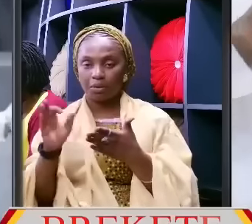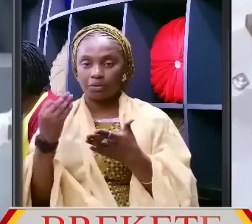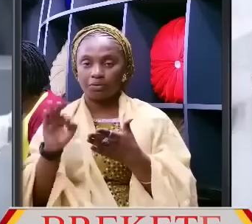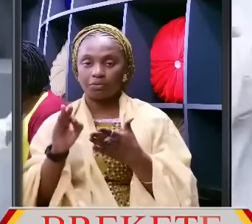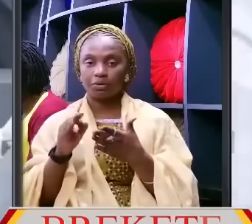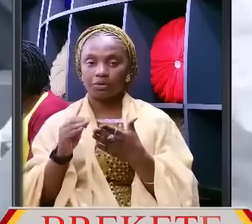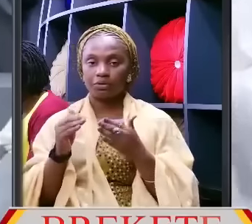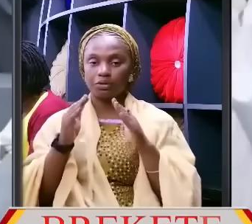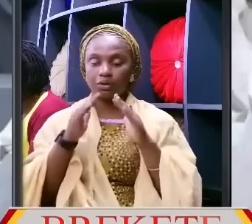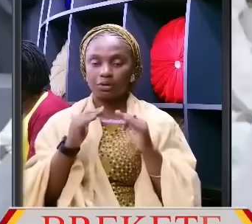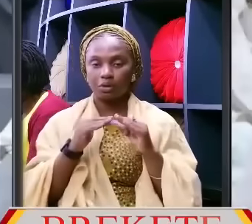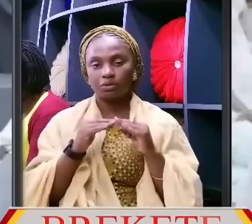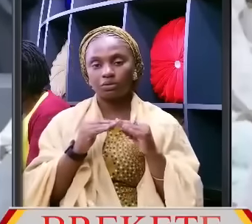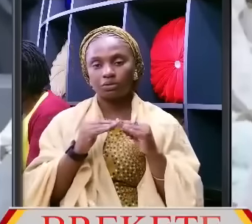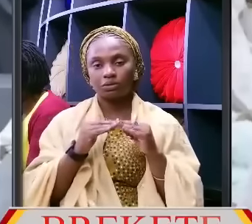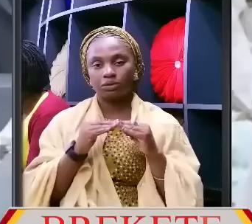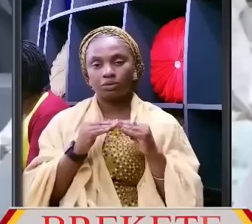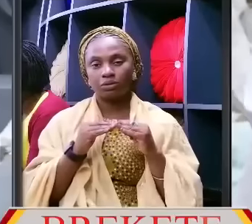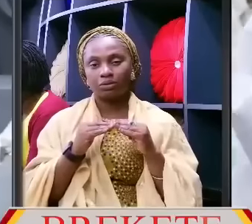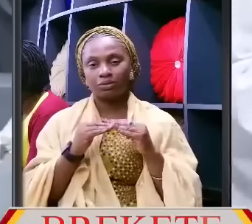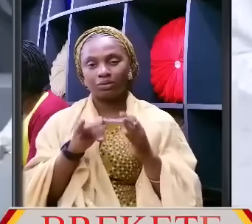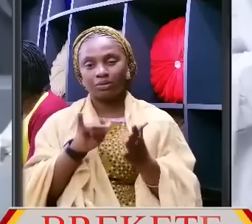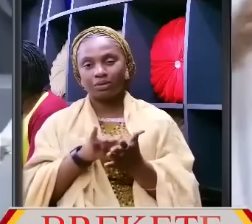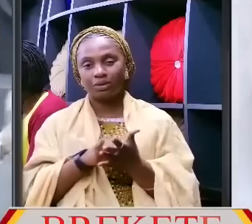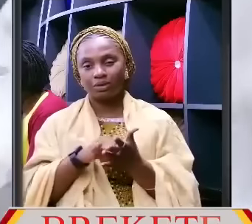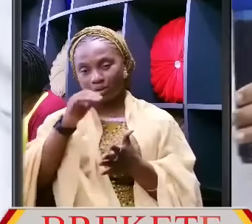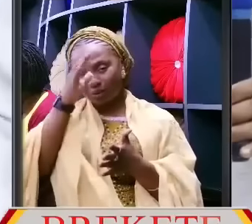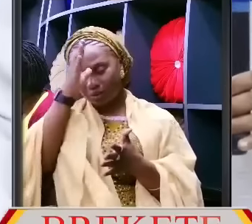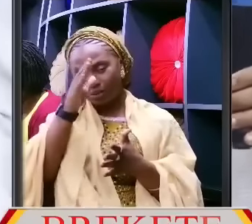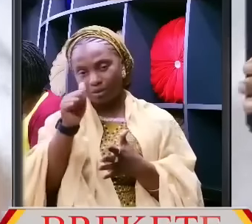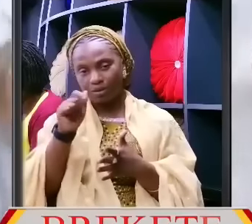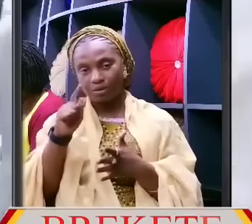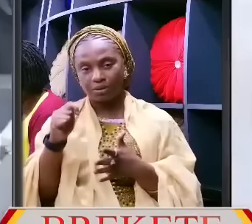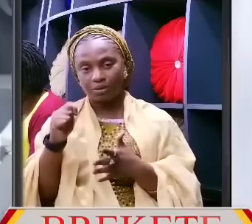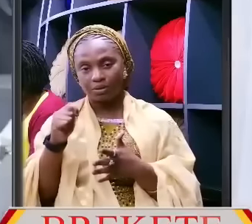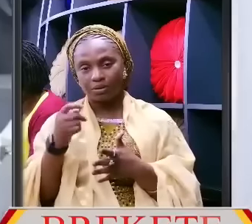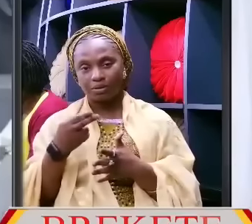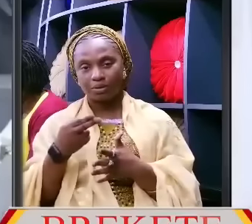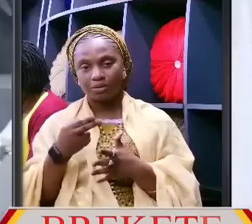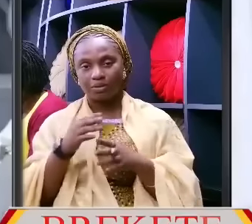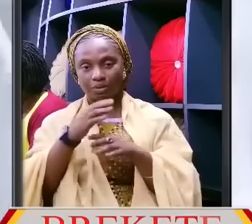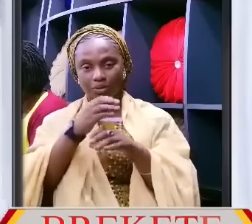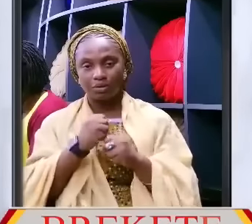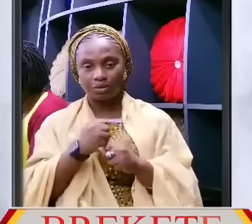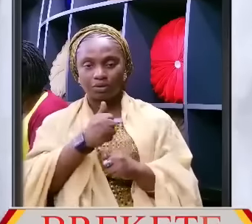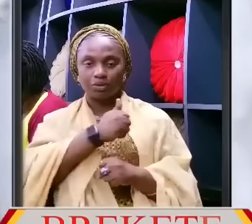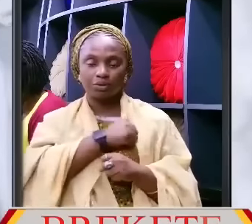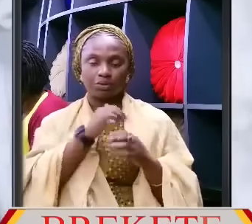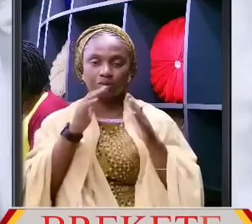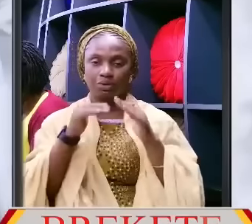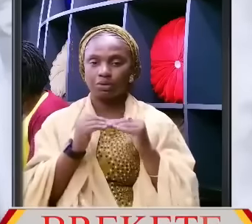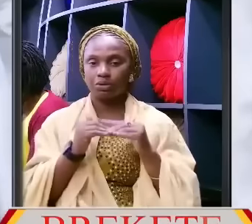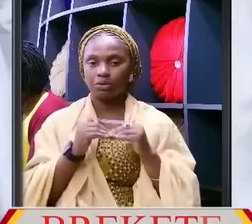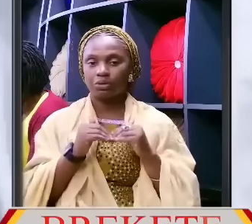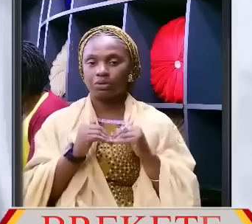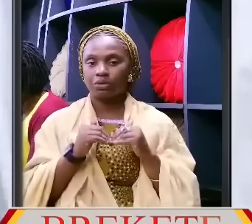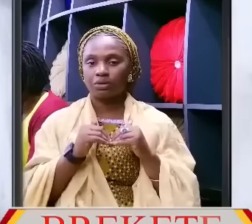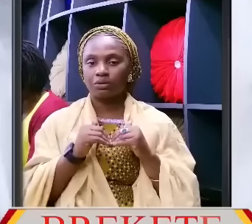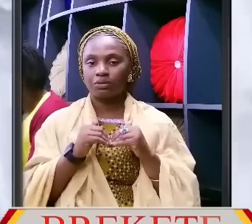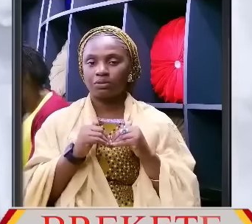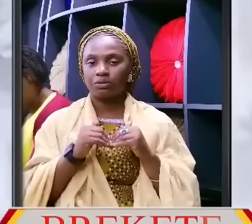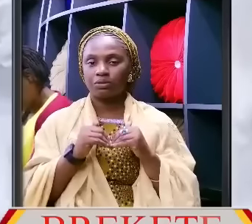apartment, nine Daddy Atahiru getting own, where daddy go talk to